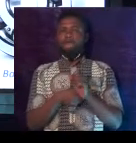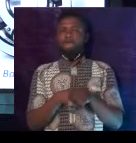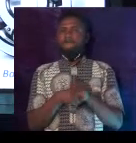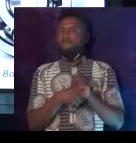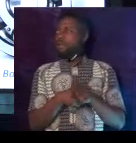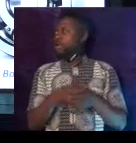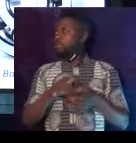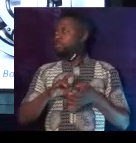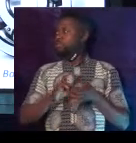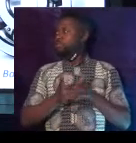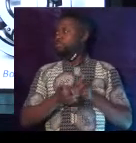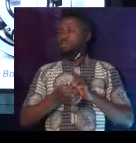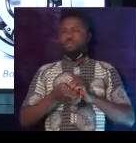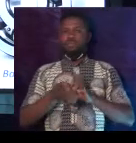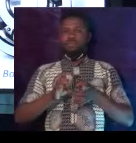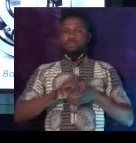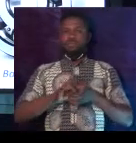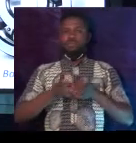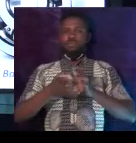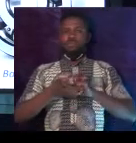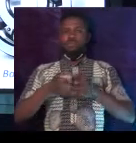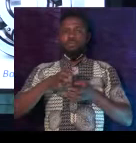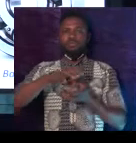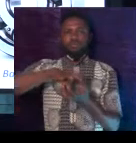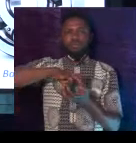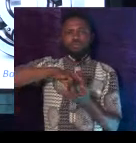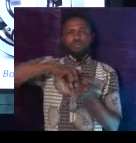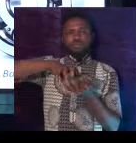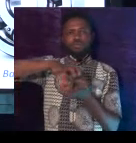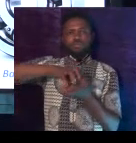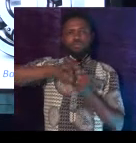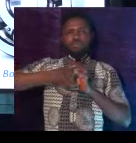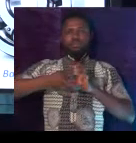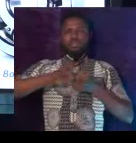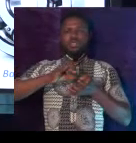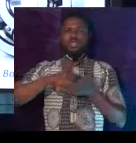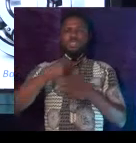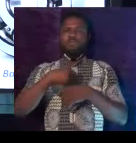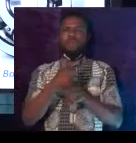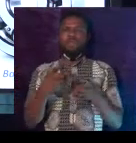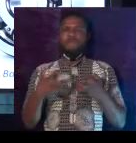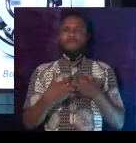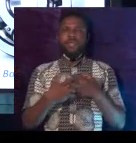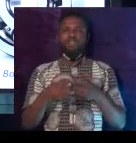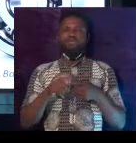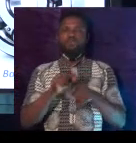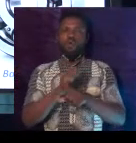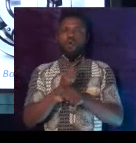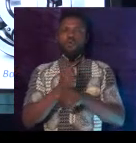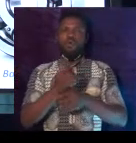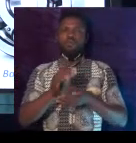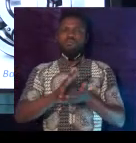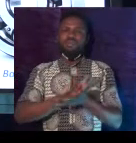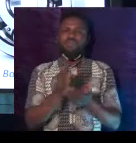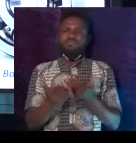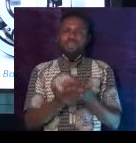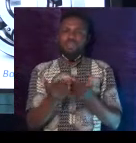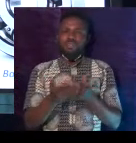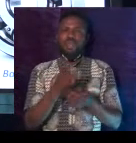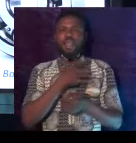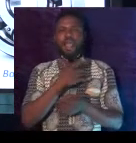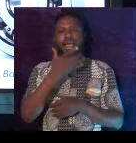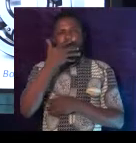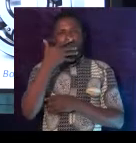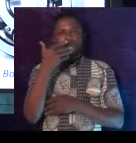ball bearings. I think you can see the diagram of ball bearing there. When you use it, it's make it easier for the machine to work